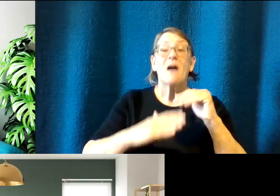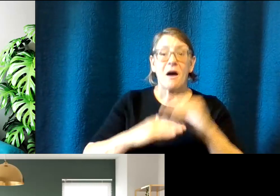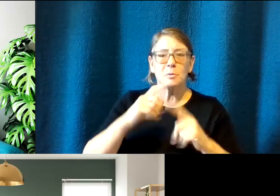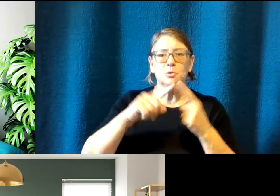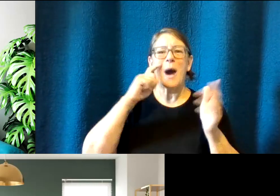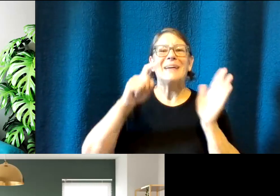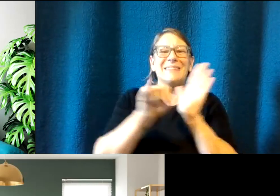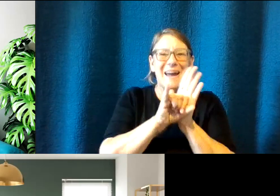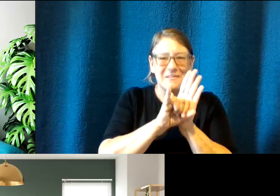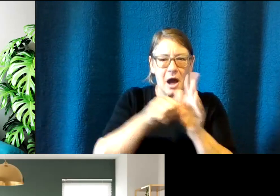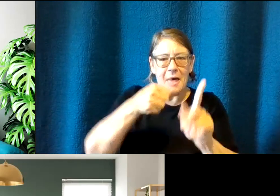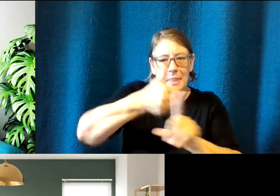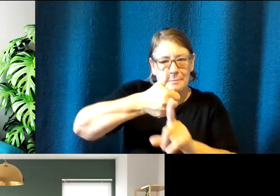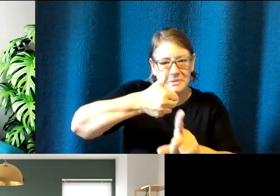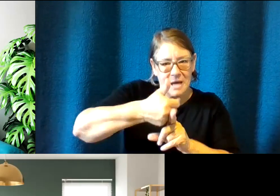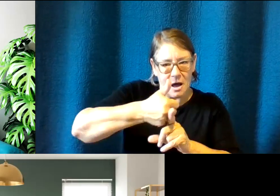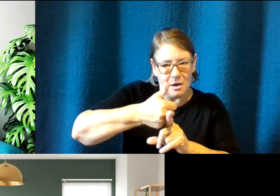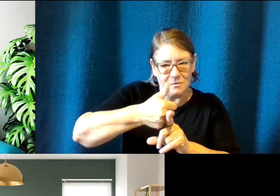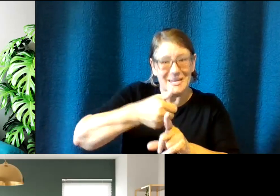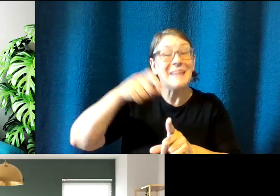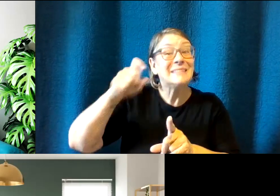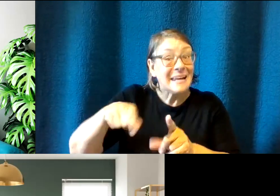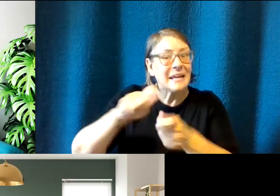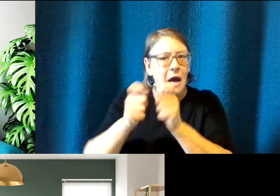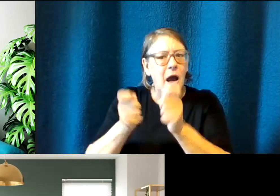that seems to be one of the larger barriers.